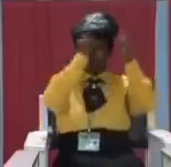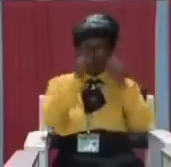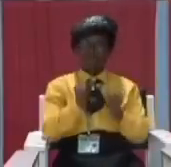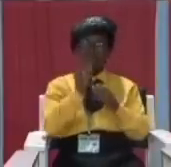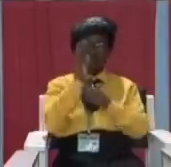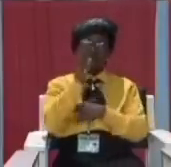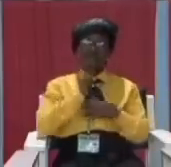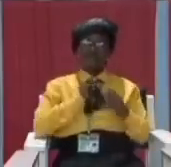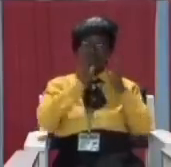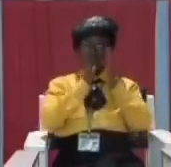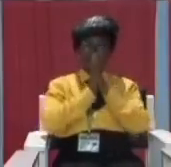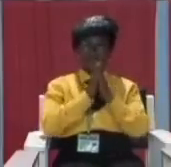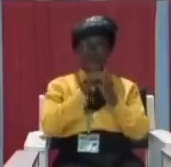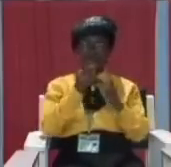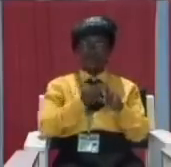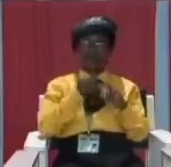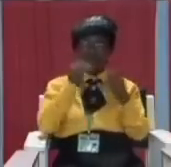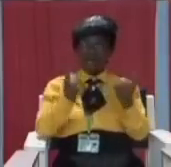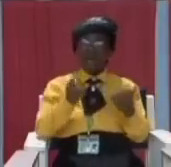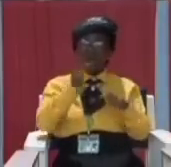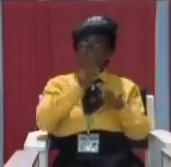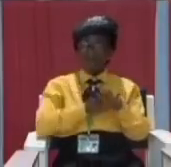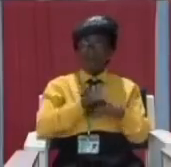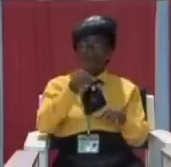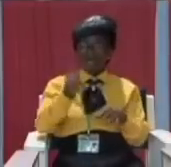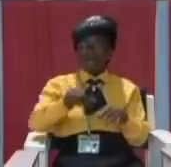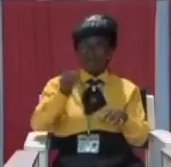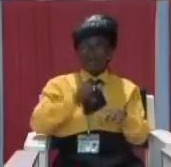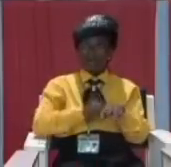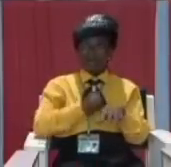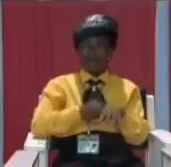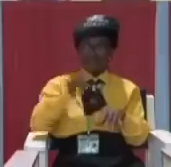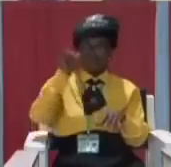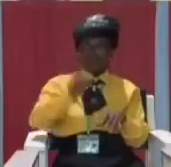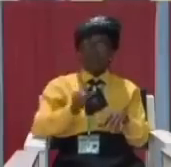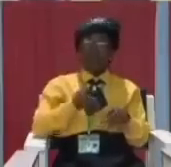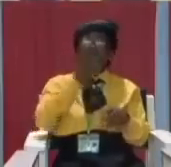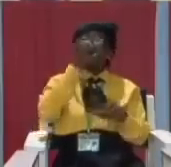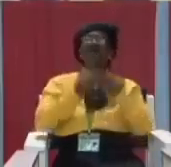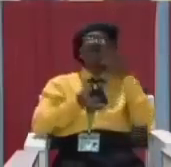From this moment onward, anytime they cry unto you, you answer them by fire.